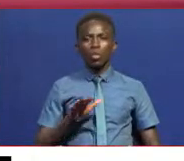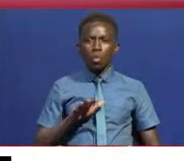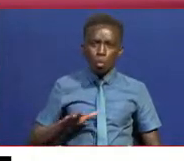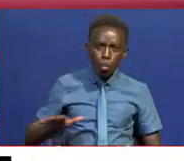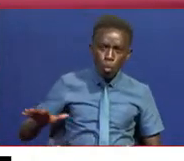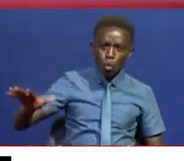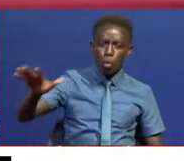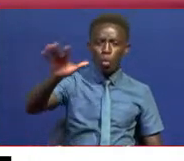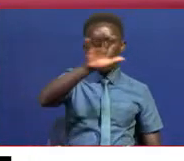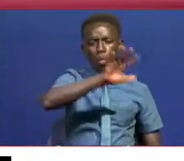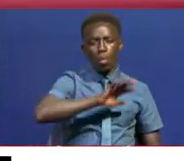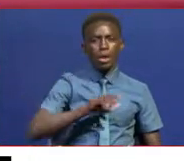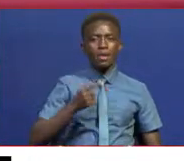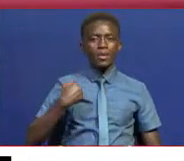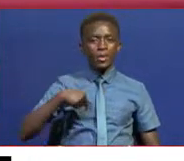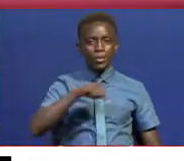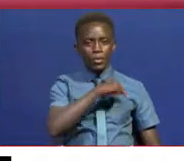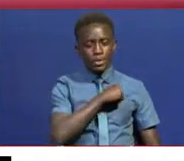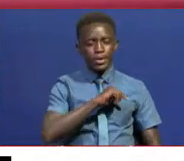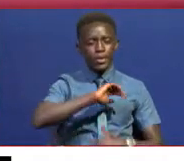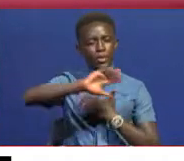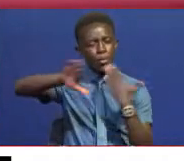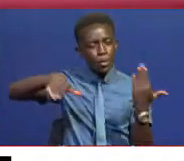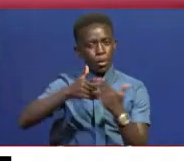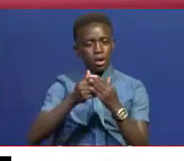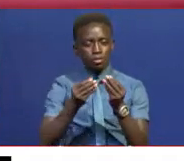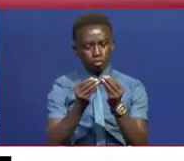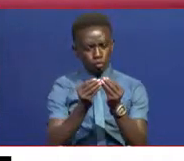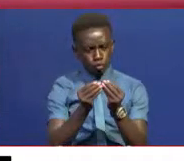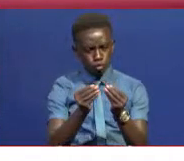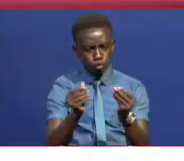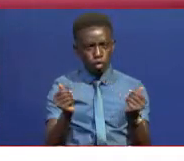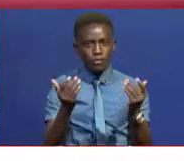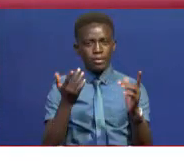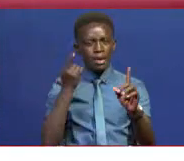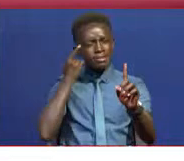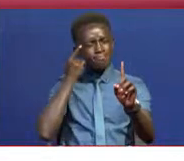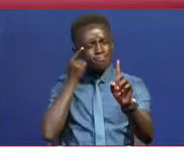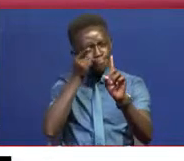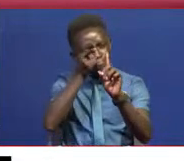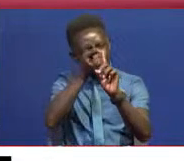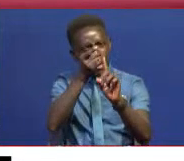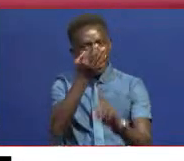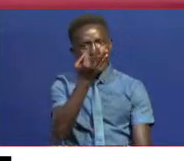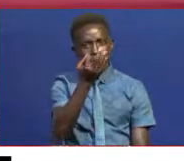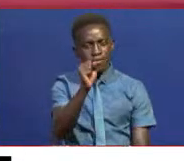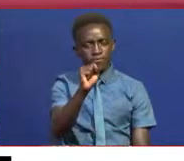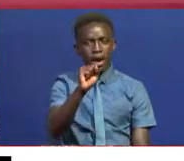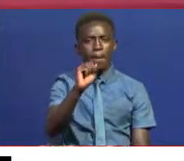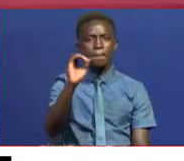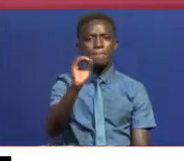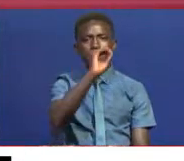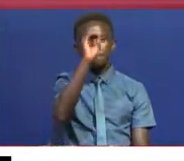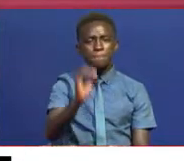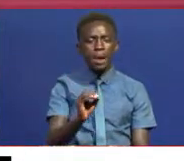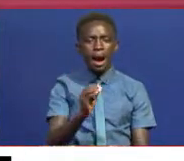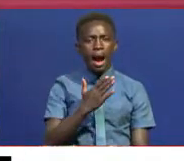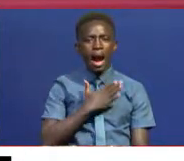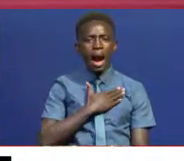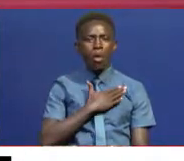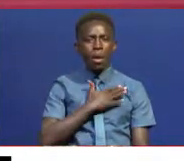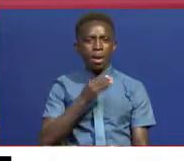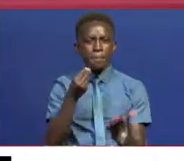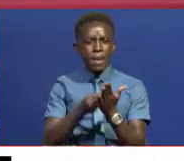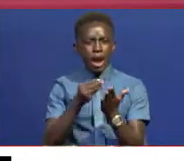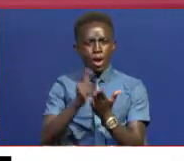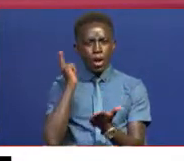resolving that the target of 35% to revenue ratio on the wage bill is